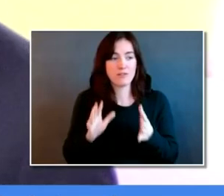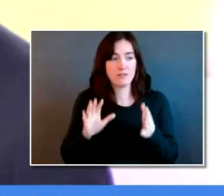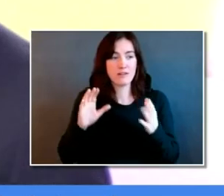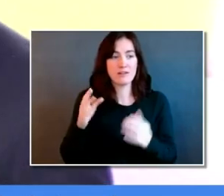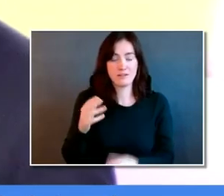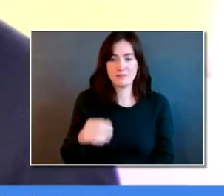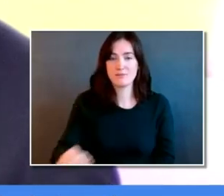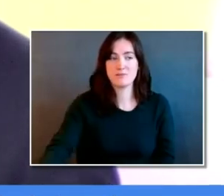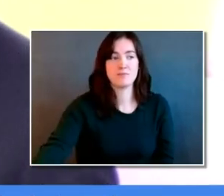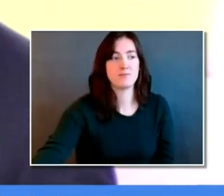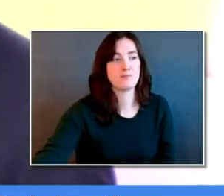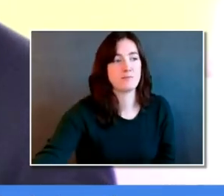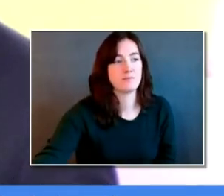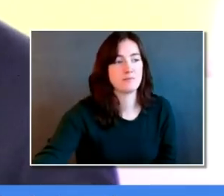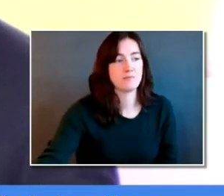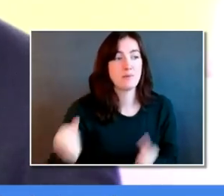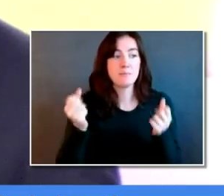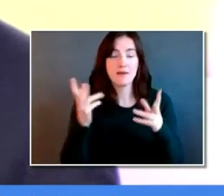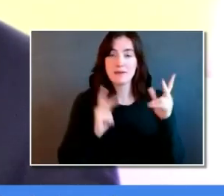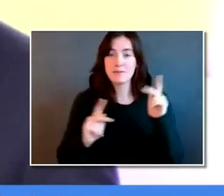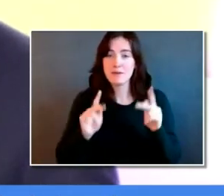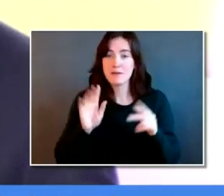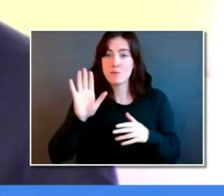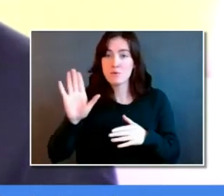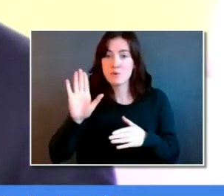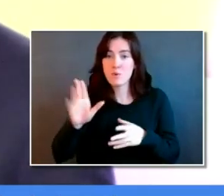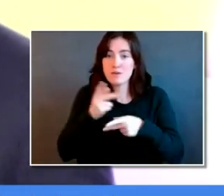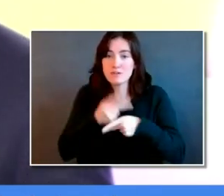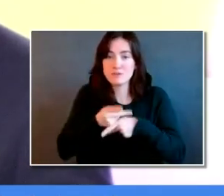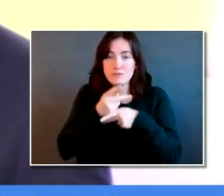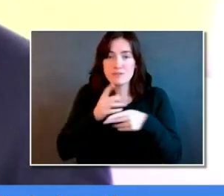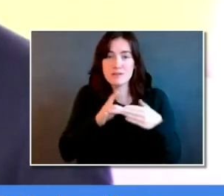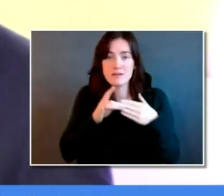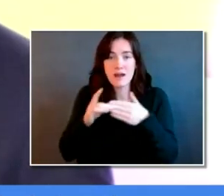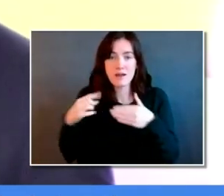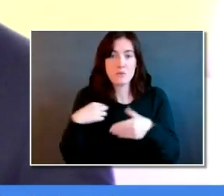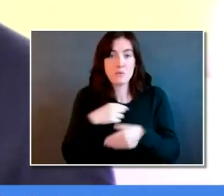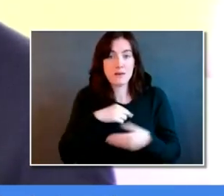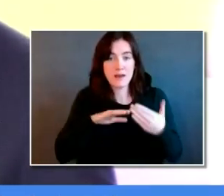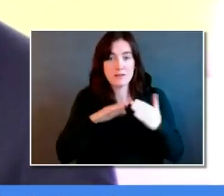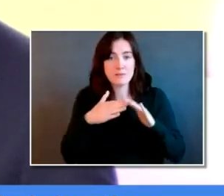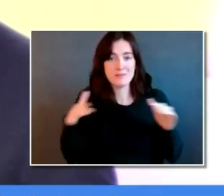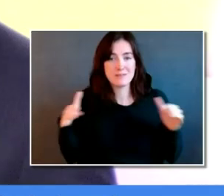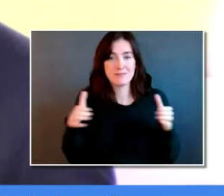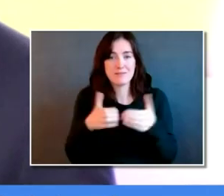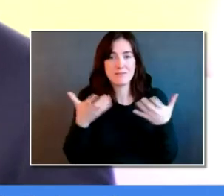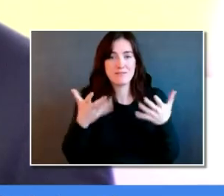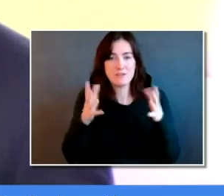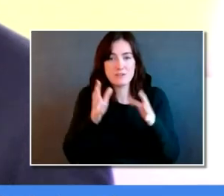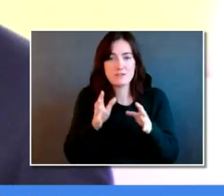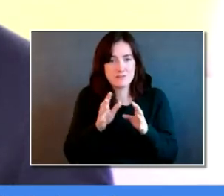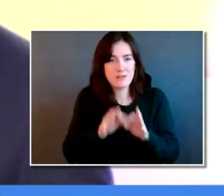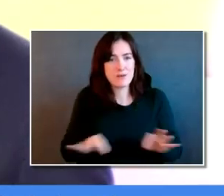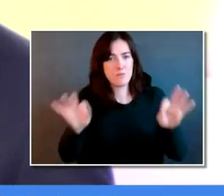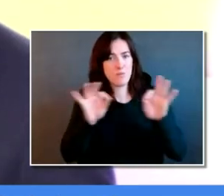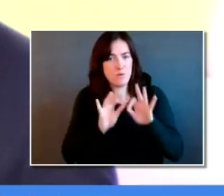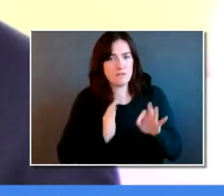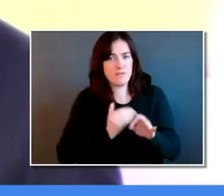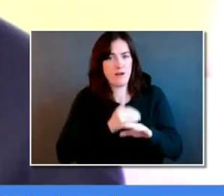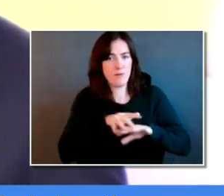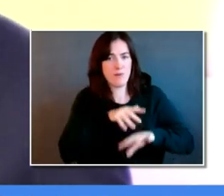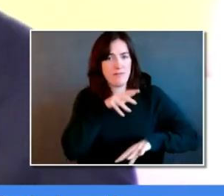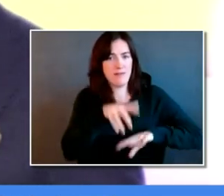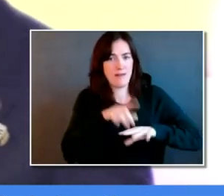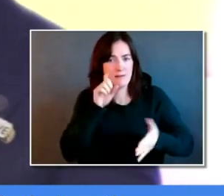of your stewardship and guidance, we collectively as a community understand the importance of our land acknowledgements to be manifestations